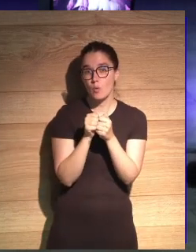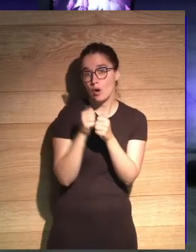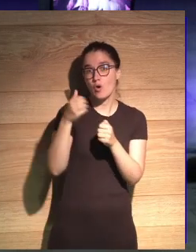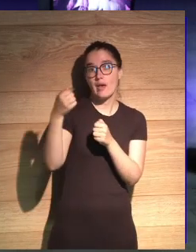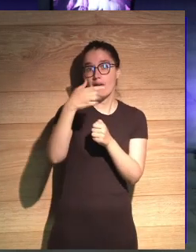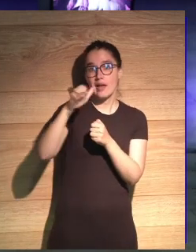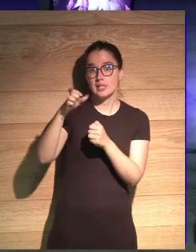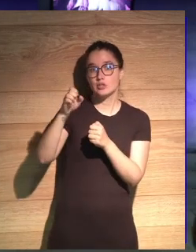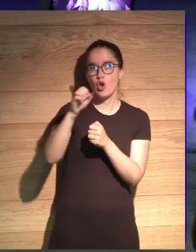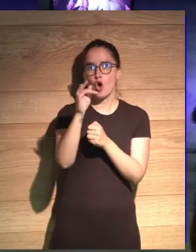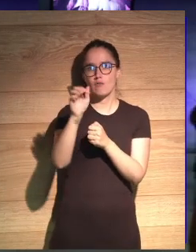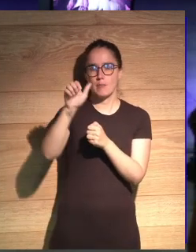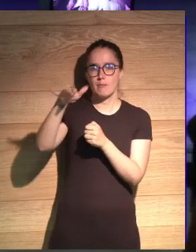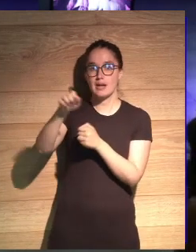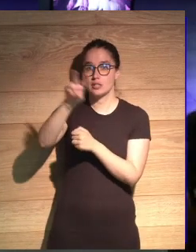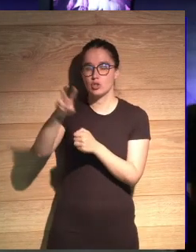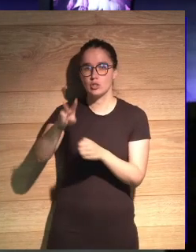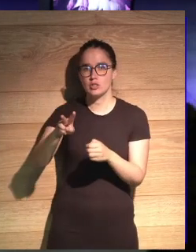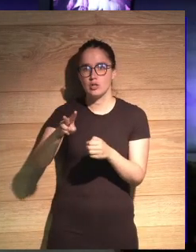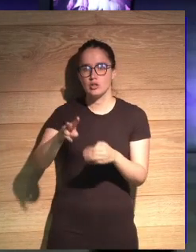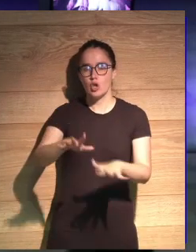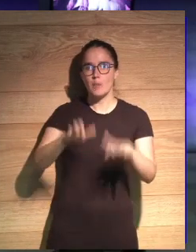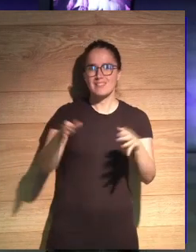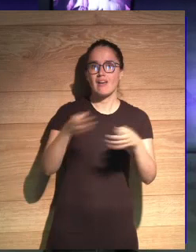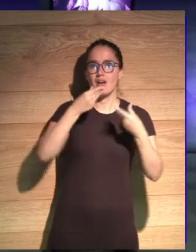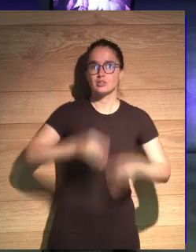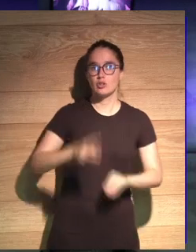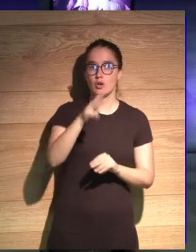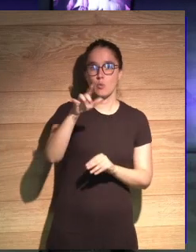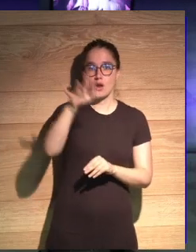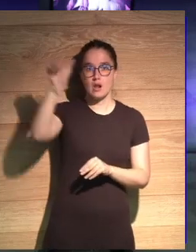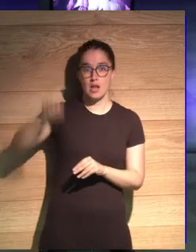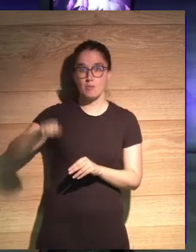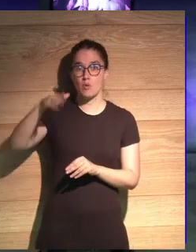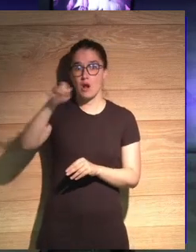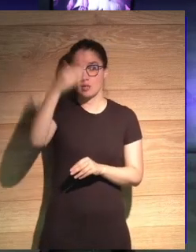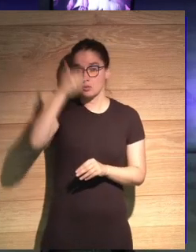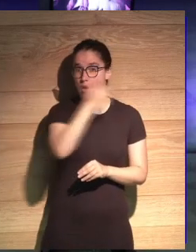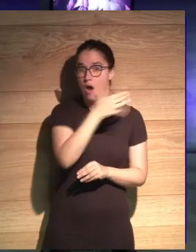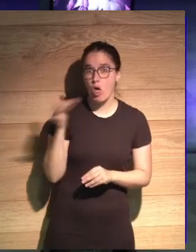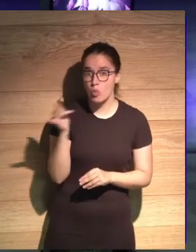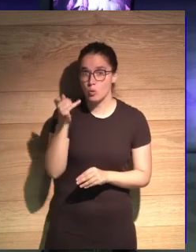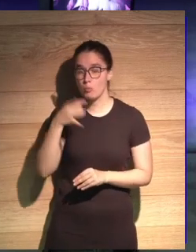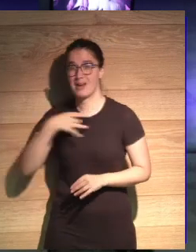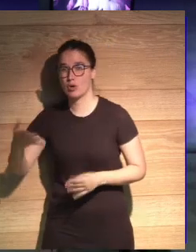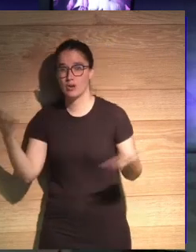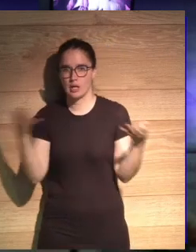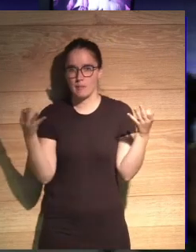lot because with this game I learned the life of William Wallace, for